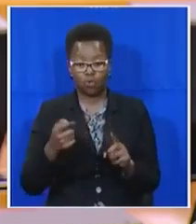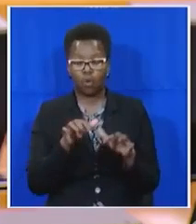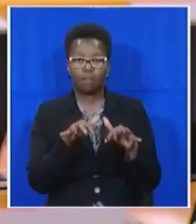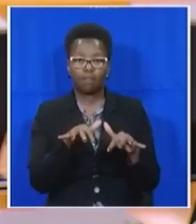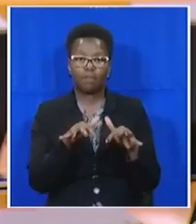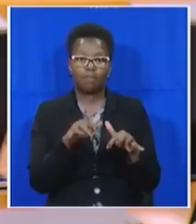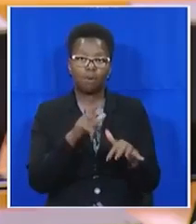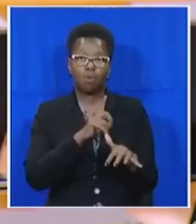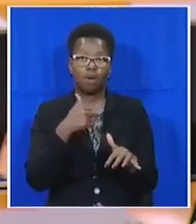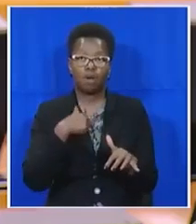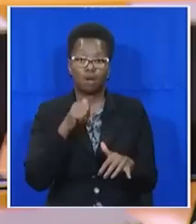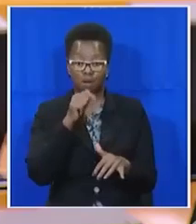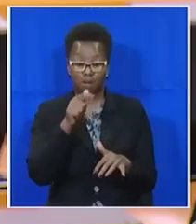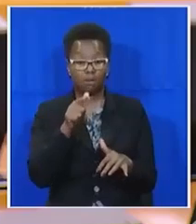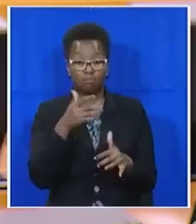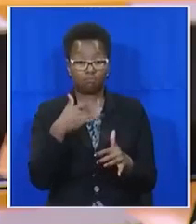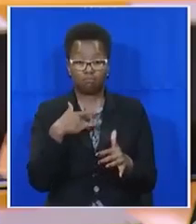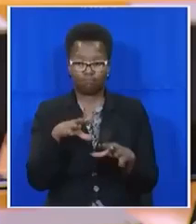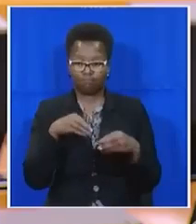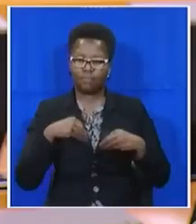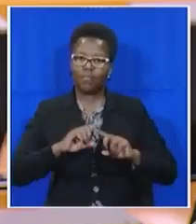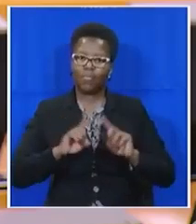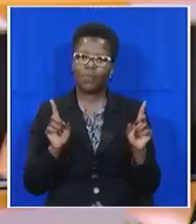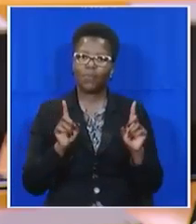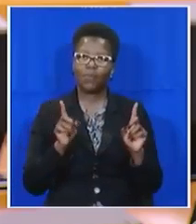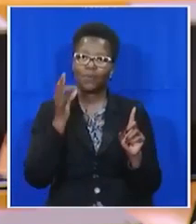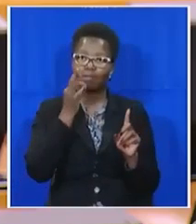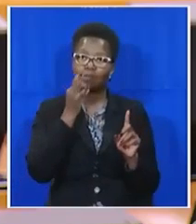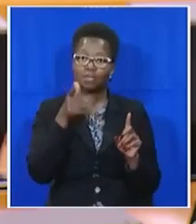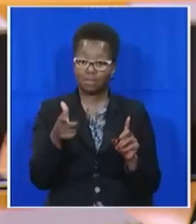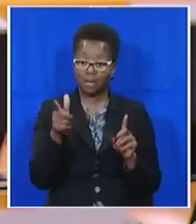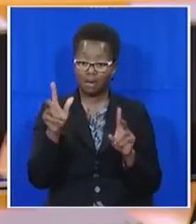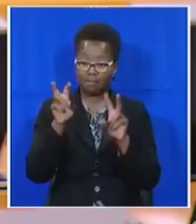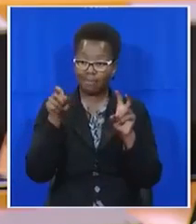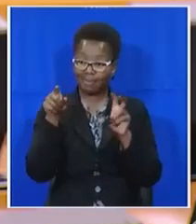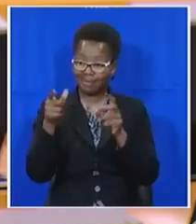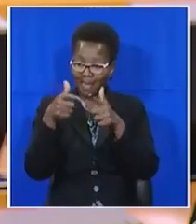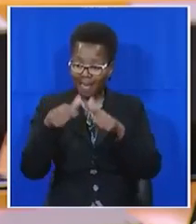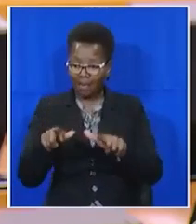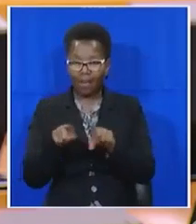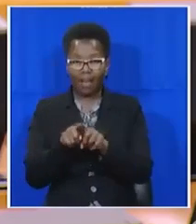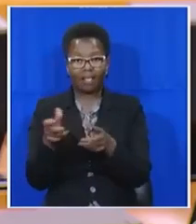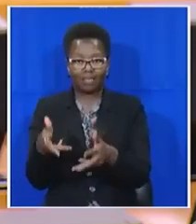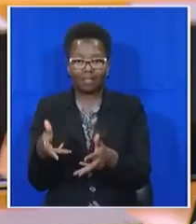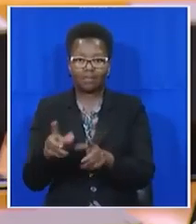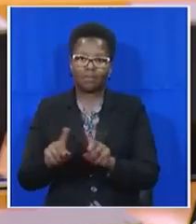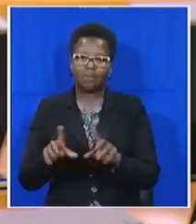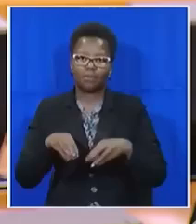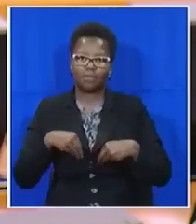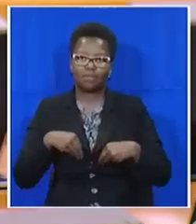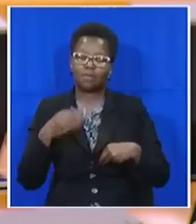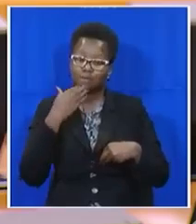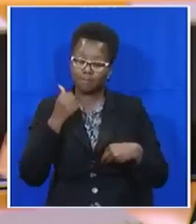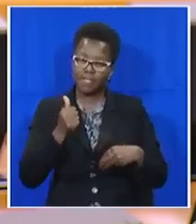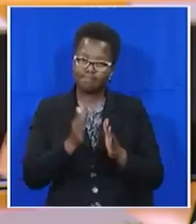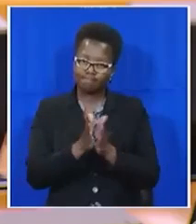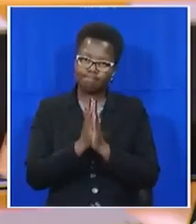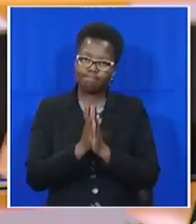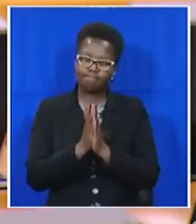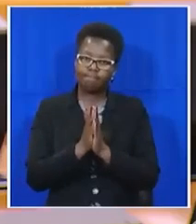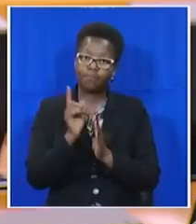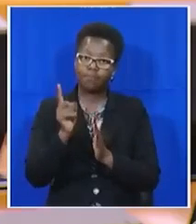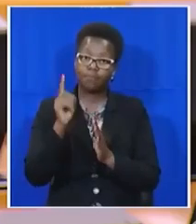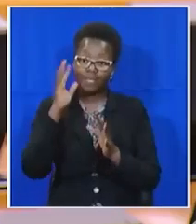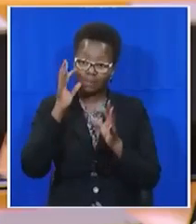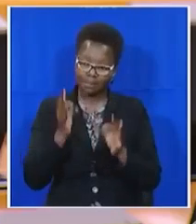because I personally take exception to the fact that I will be attributed to inflammatory statements in this House. So I humbly request that you consider